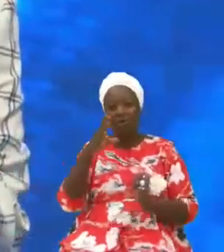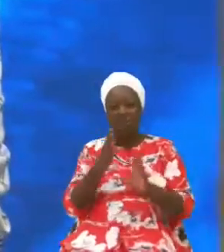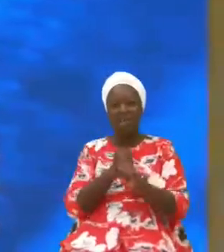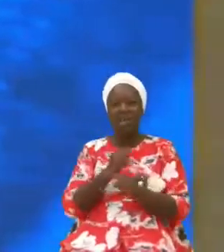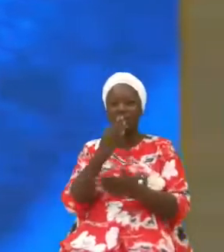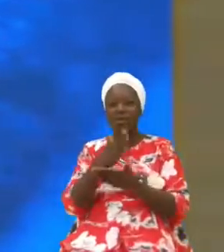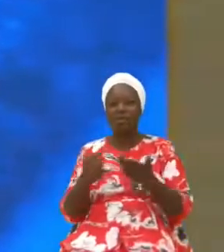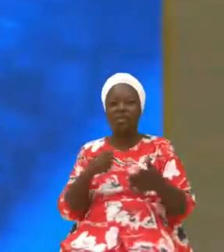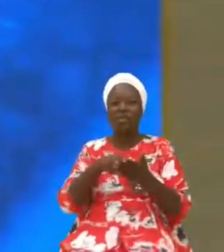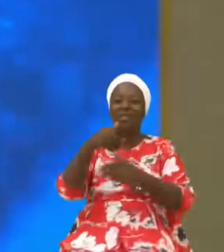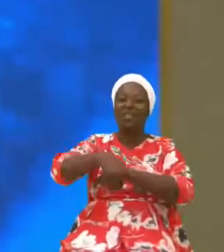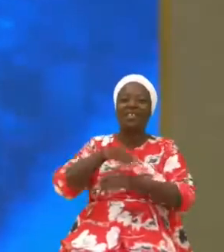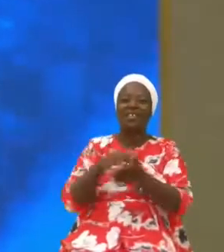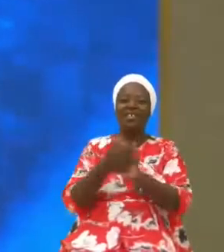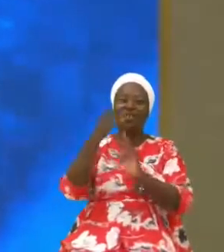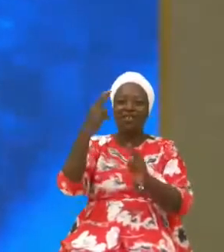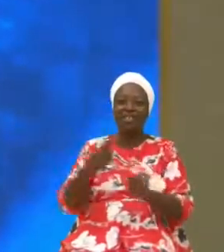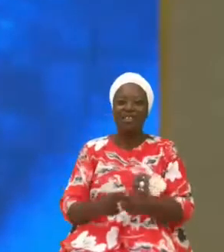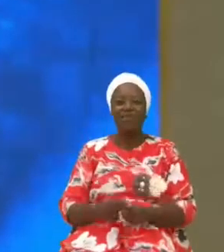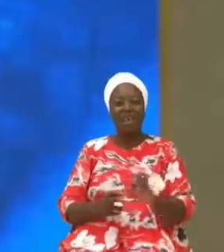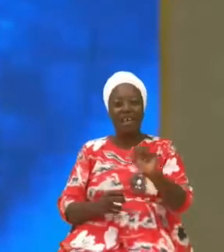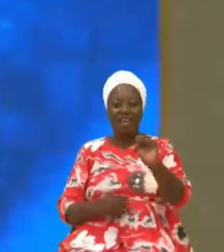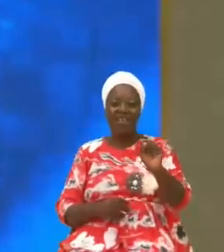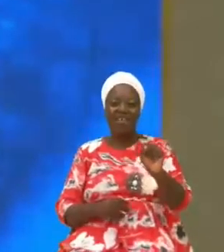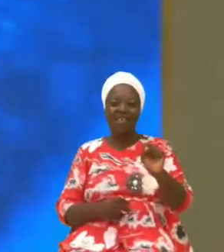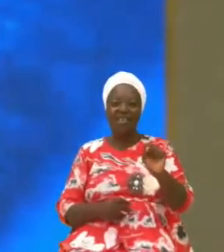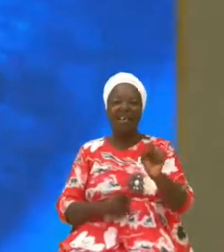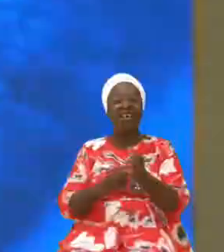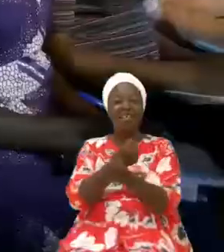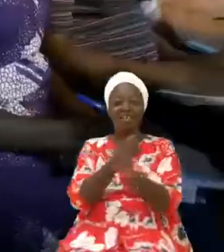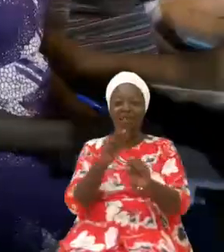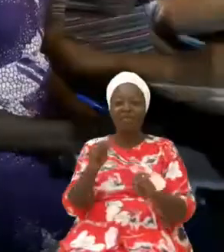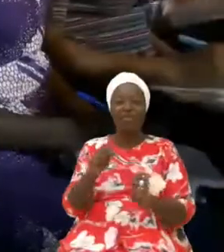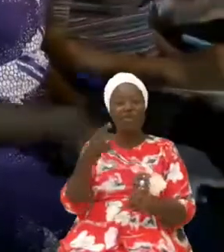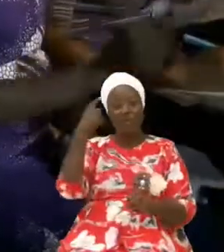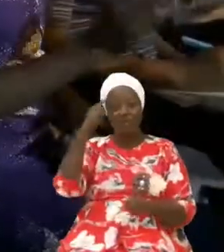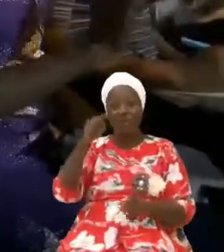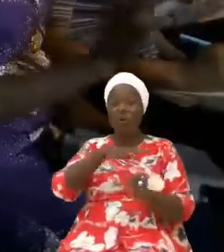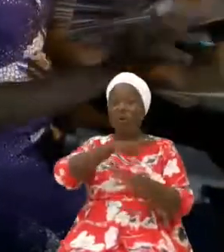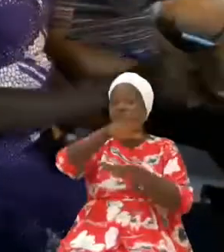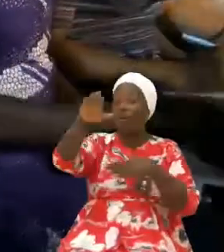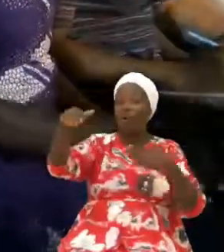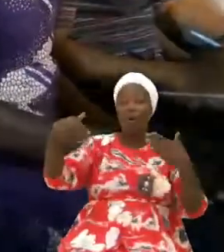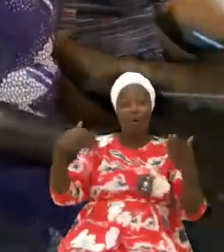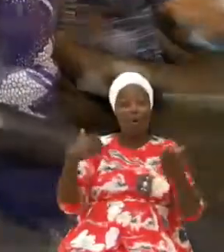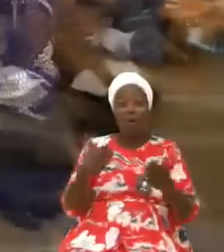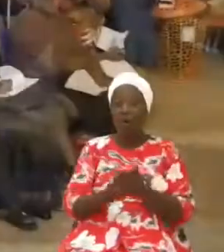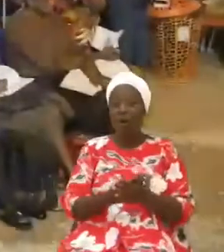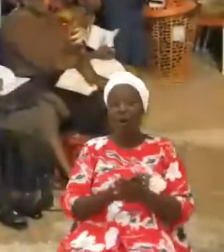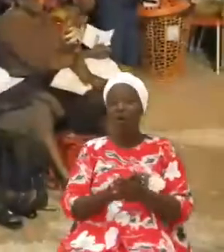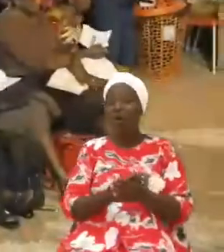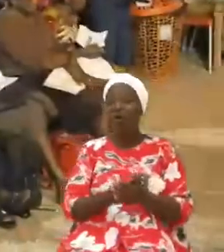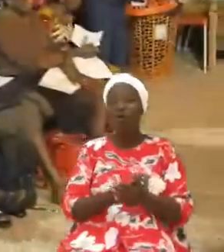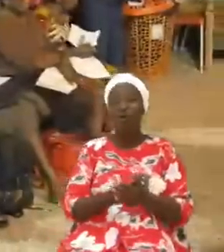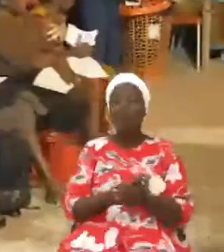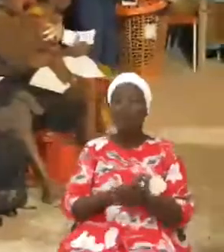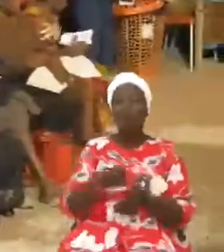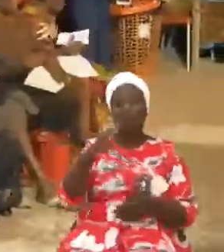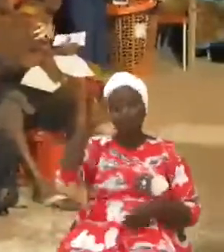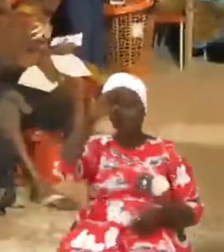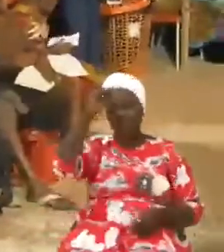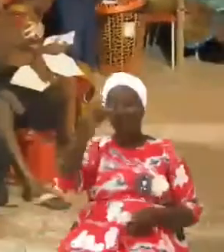that this is what you are looking for. You will get something tonight. S, salvation